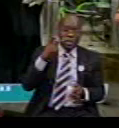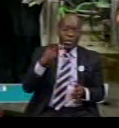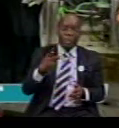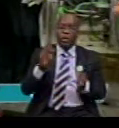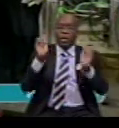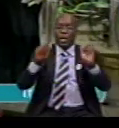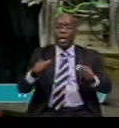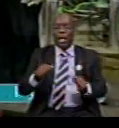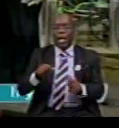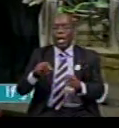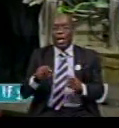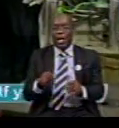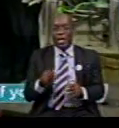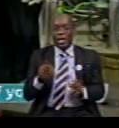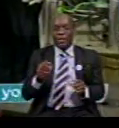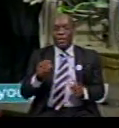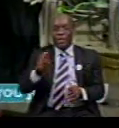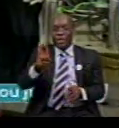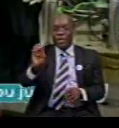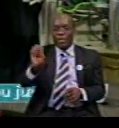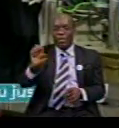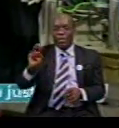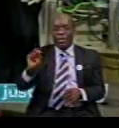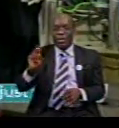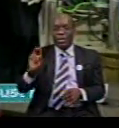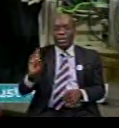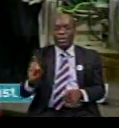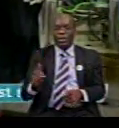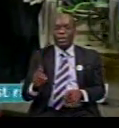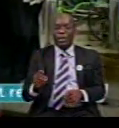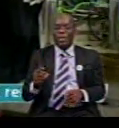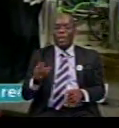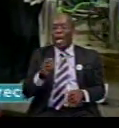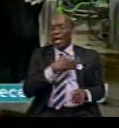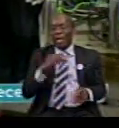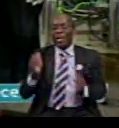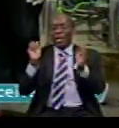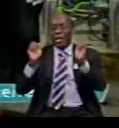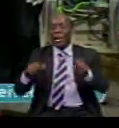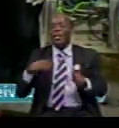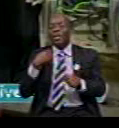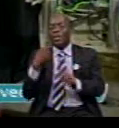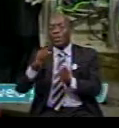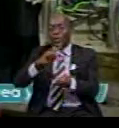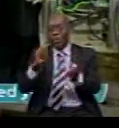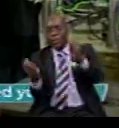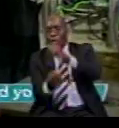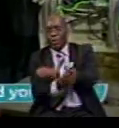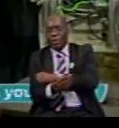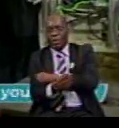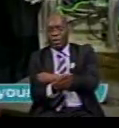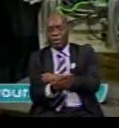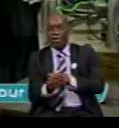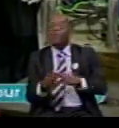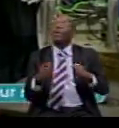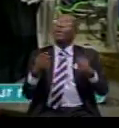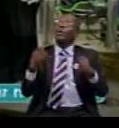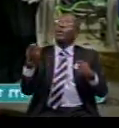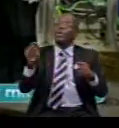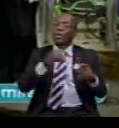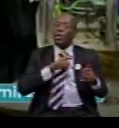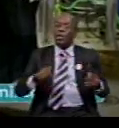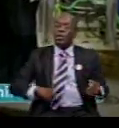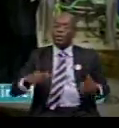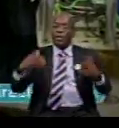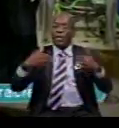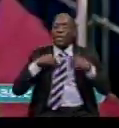bere mo tun bere mo tun yi ka tun mo tun yi ka osi olorun se n totun laye mi